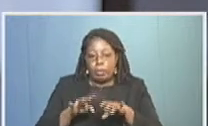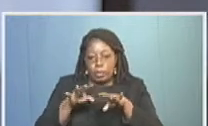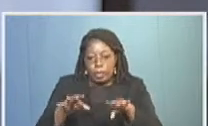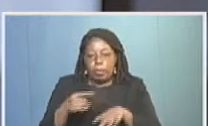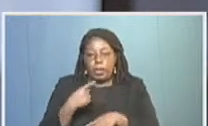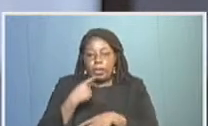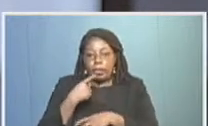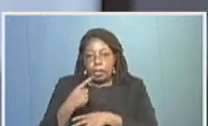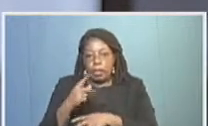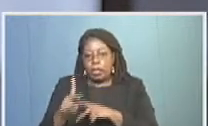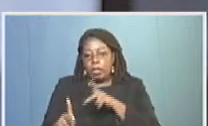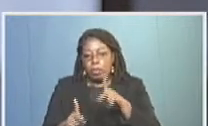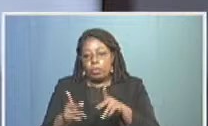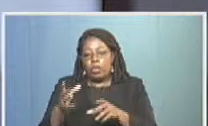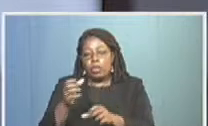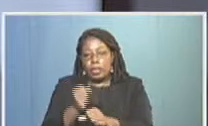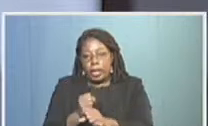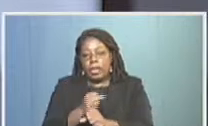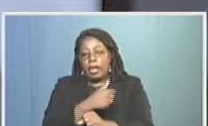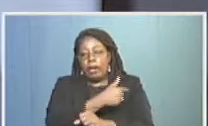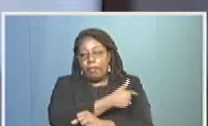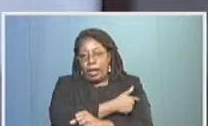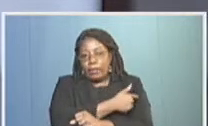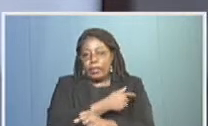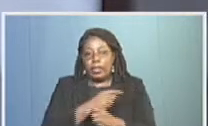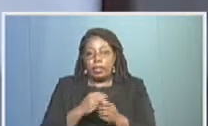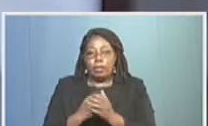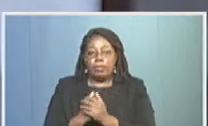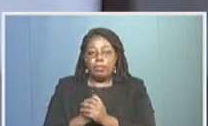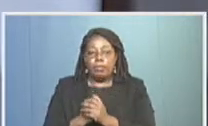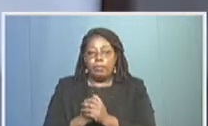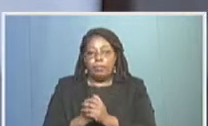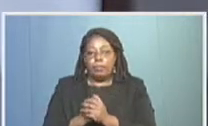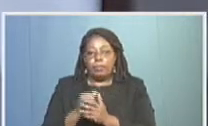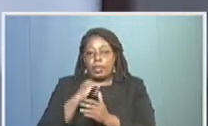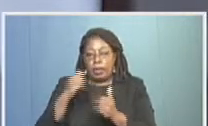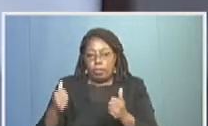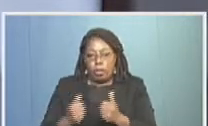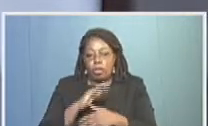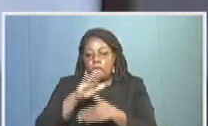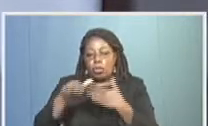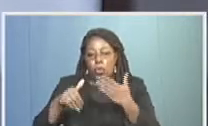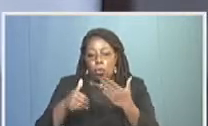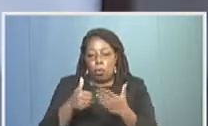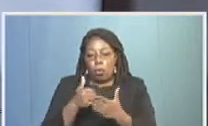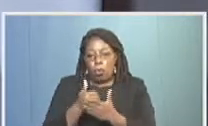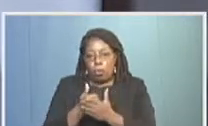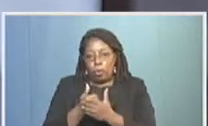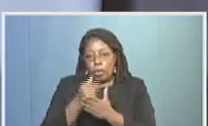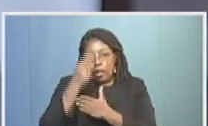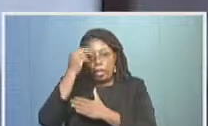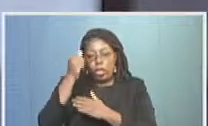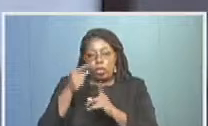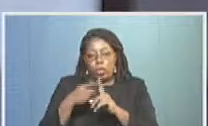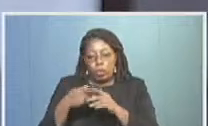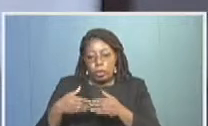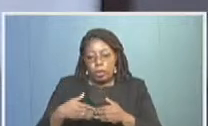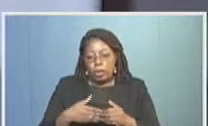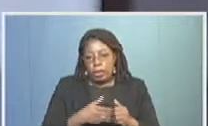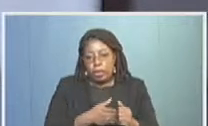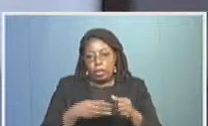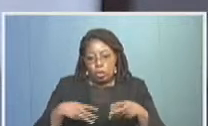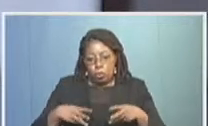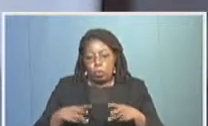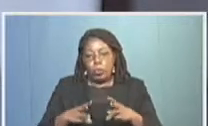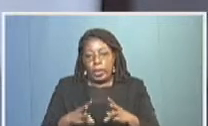his parishioners to get vaccinated. I challenge all Anglicans to lead the way in getting